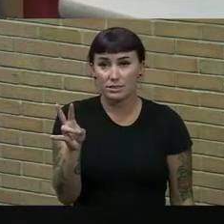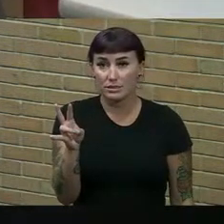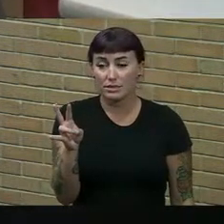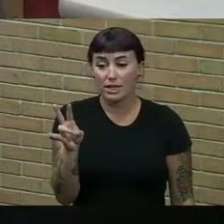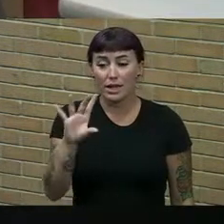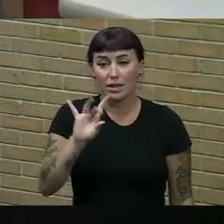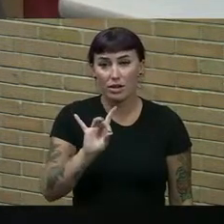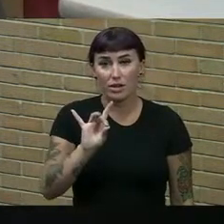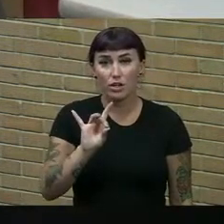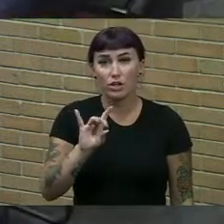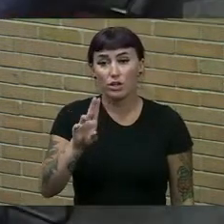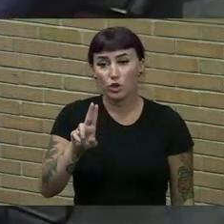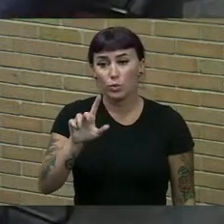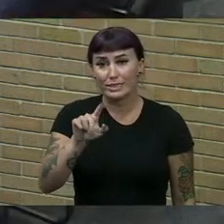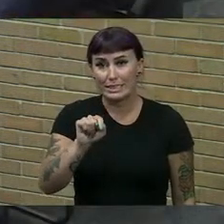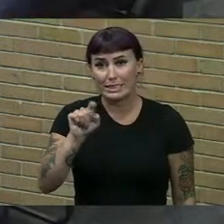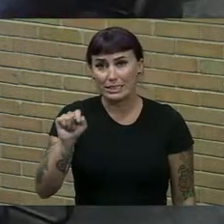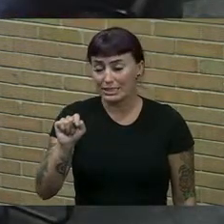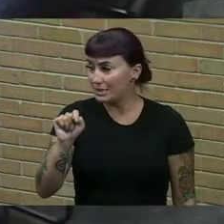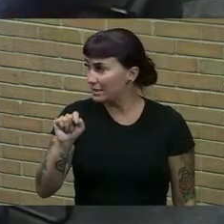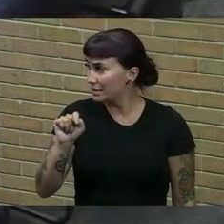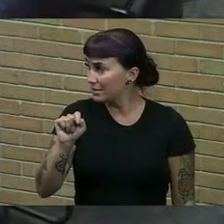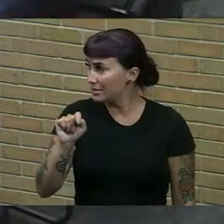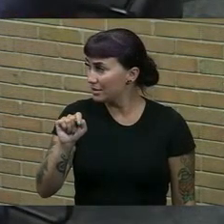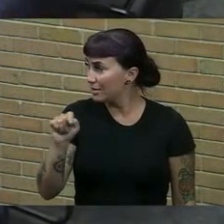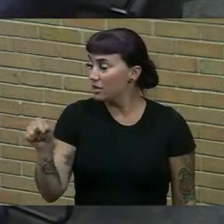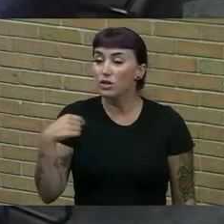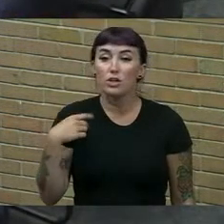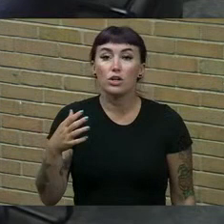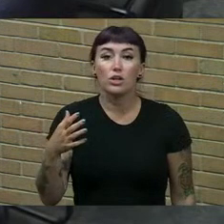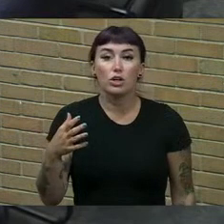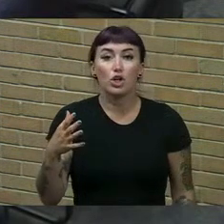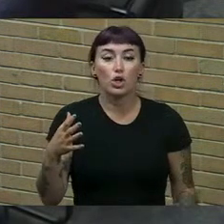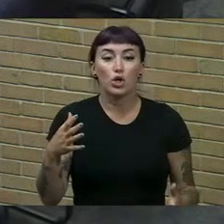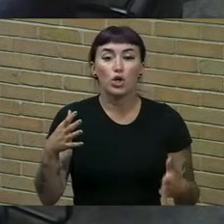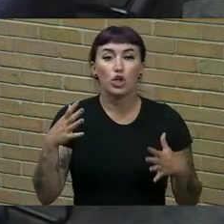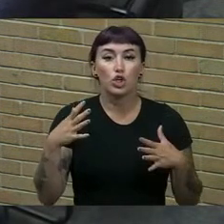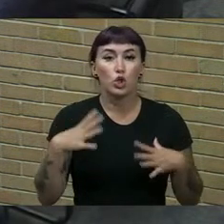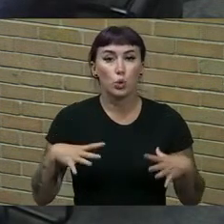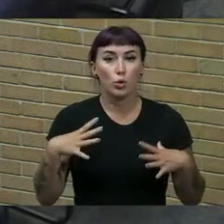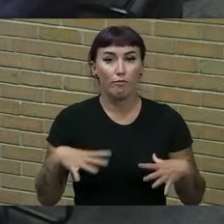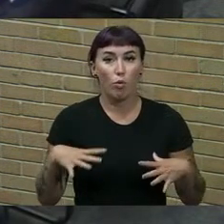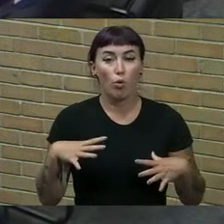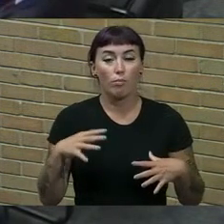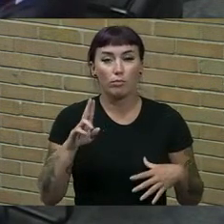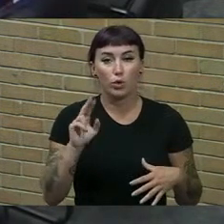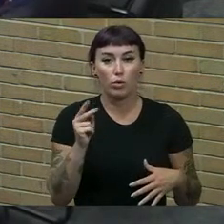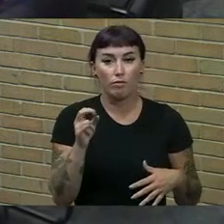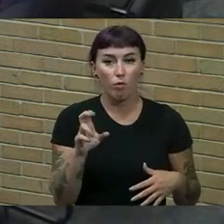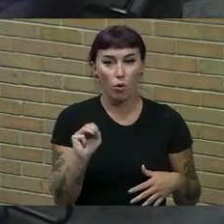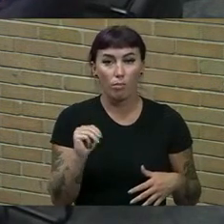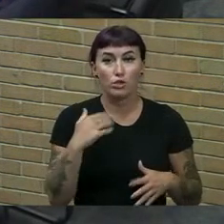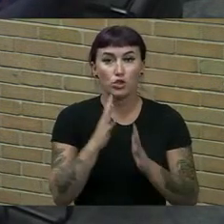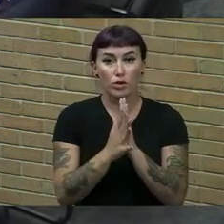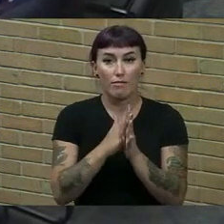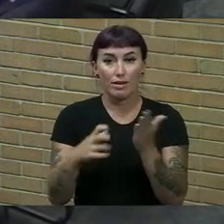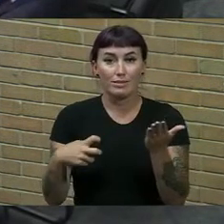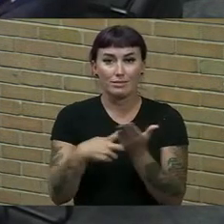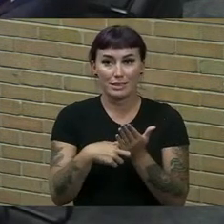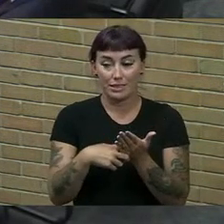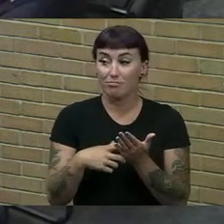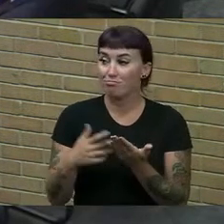this one, 78 UTTs. Uniform traffic ticket. Oh, uniform traffic tickets. You know, I'm the chair